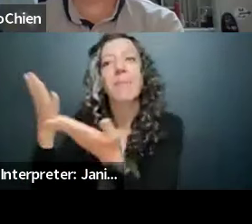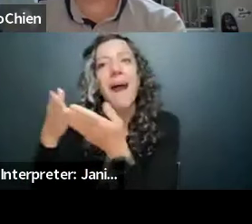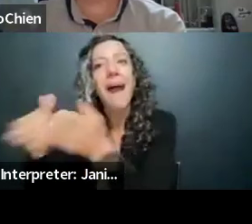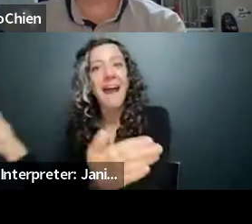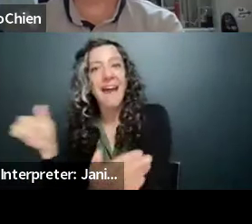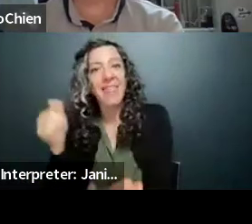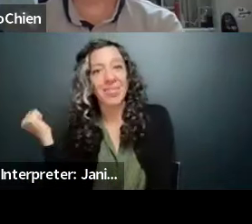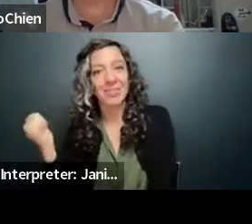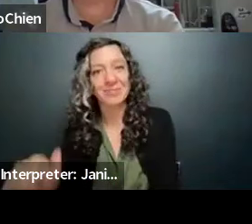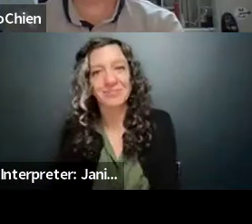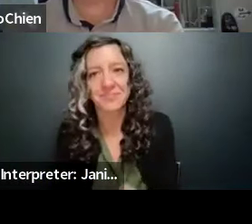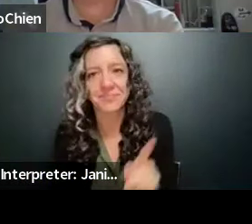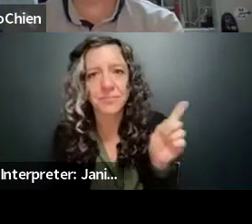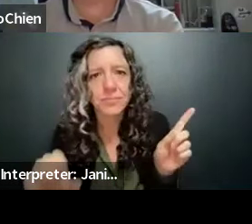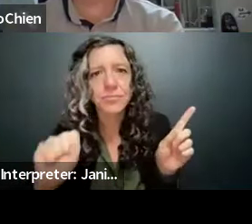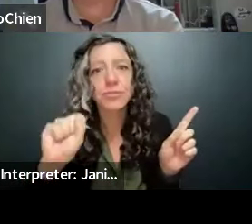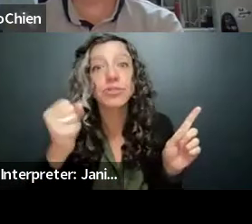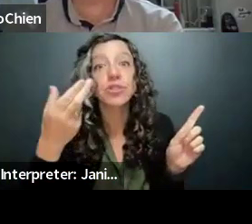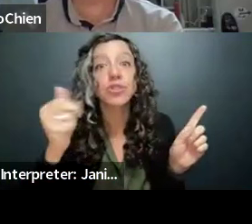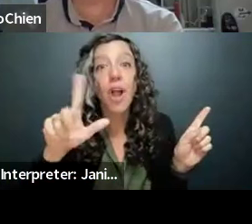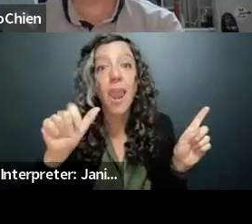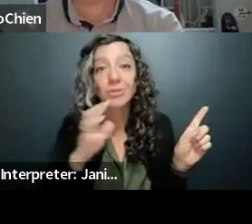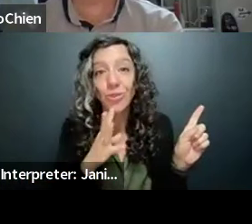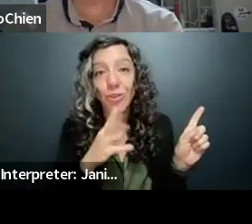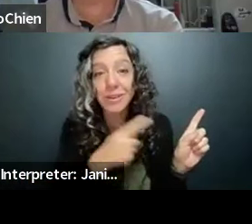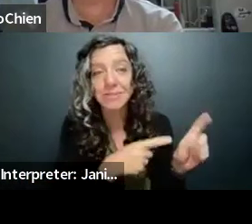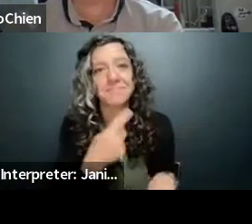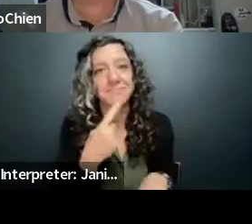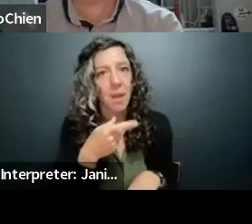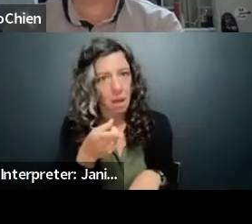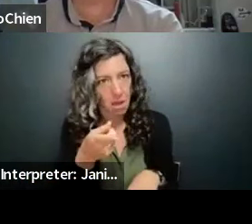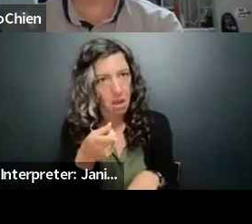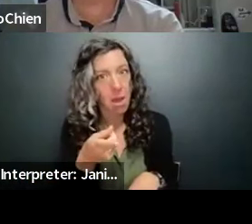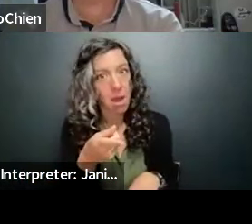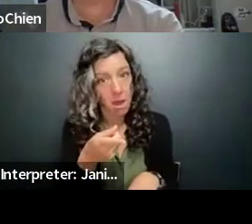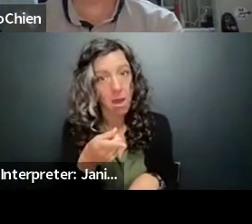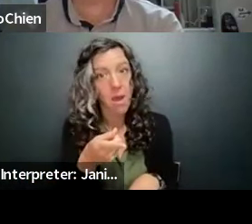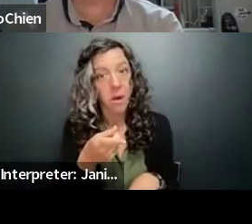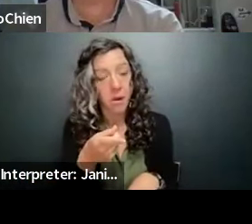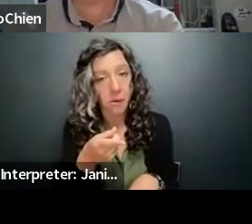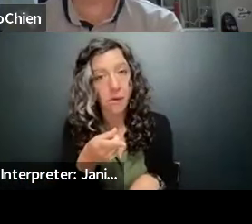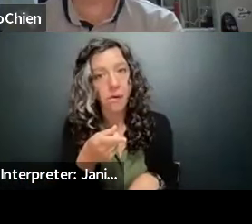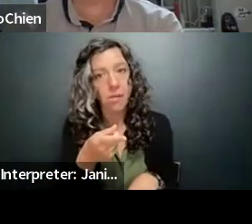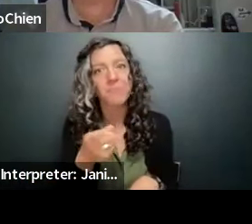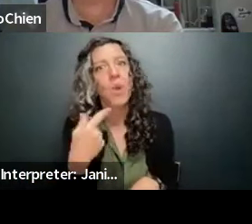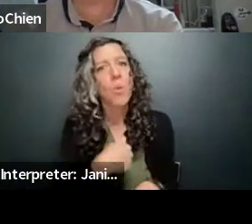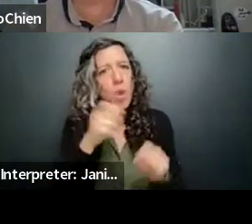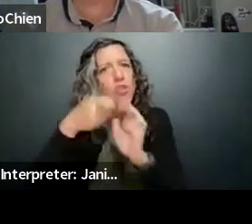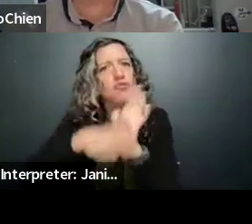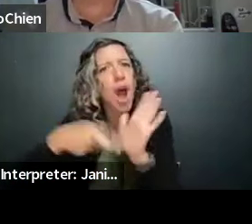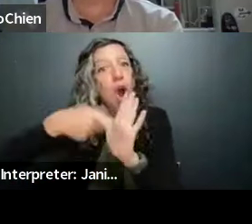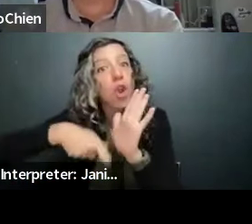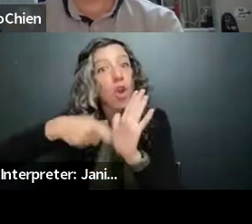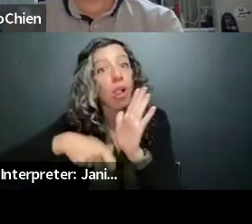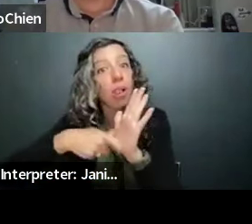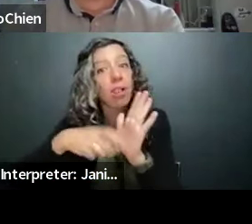I think that would be a nice kind of contributed article as well on how to make meetups accessible in